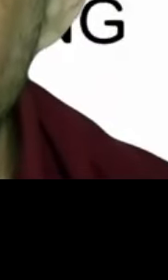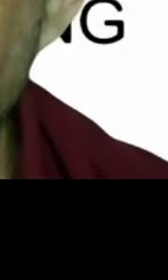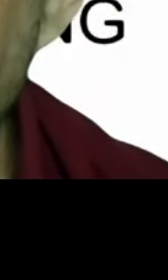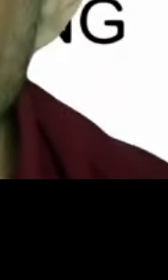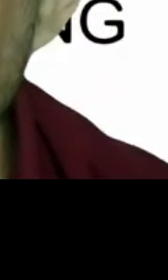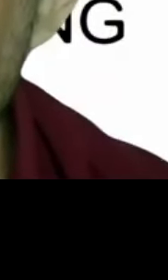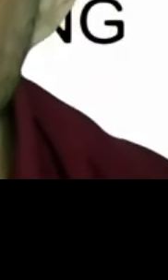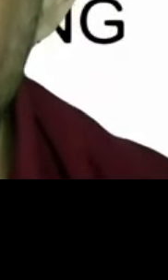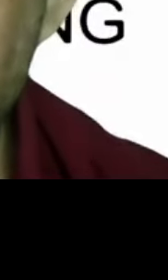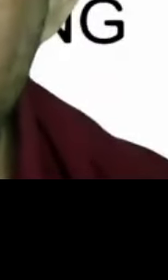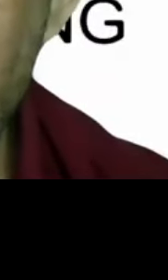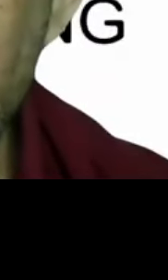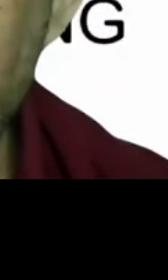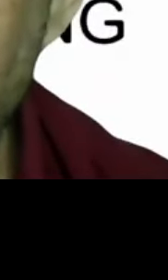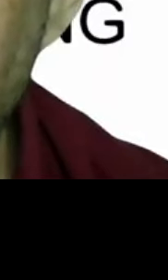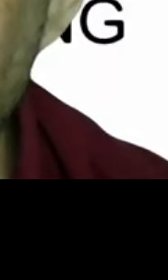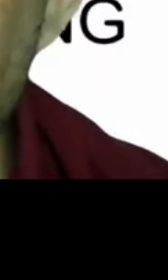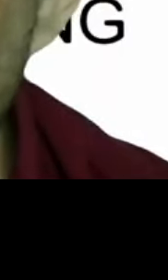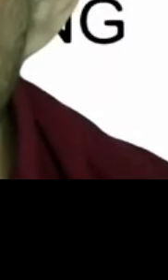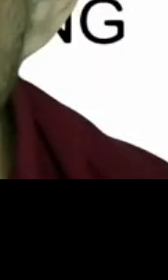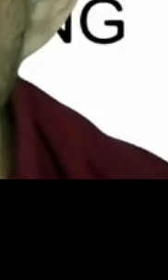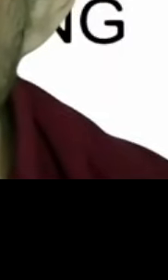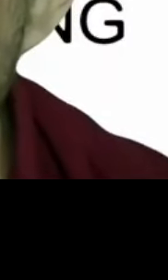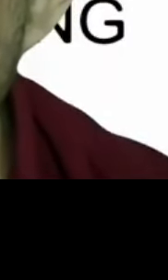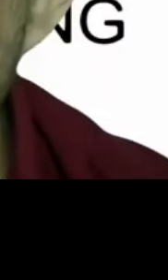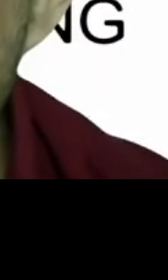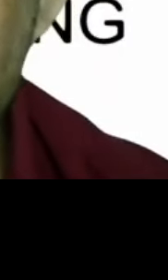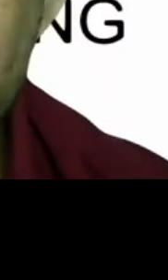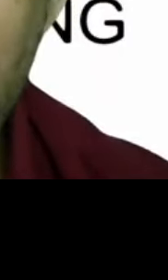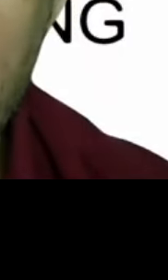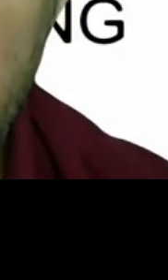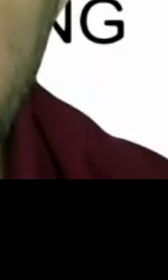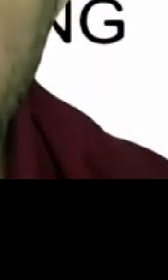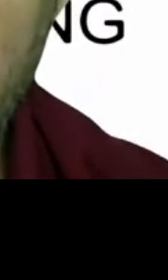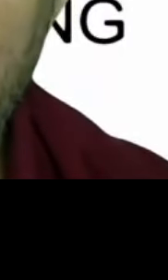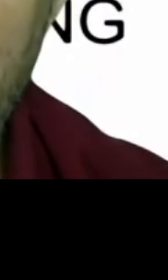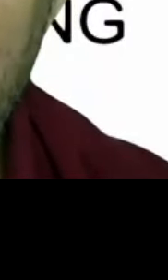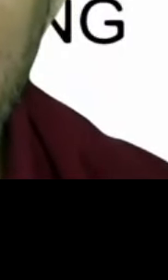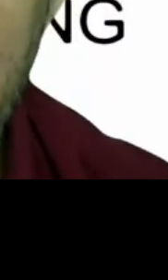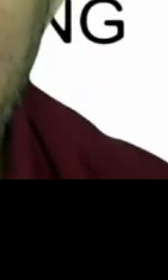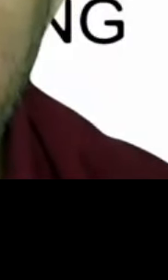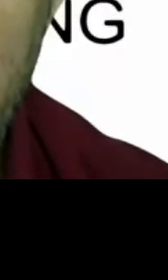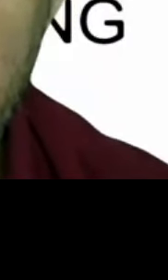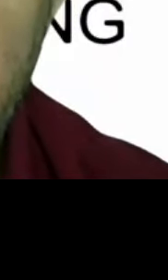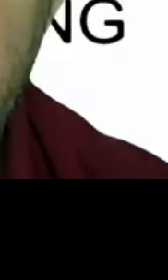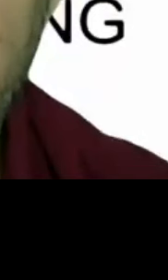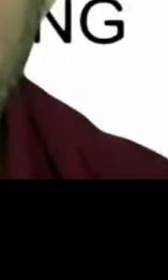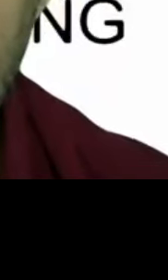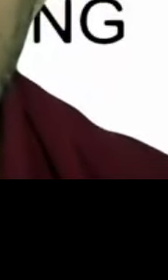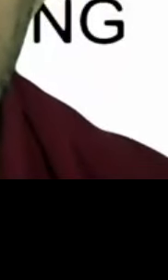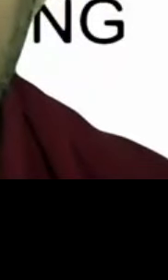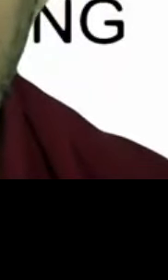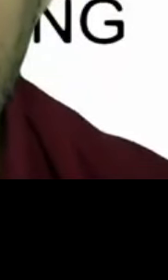city, the first district in the world to use the disability scorecard for resilient